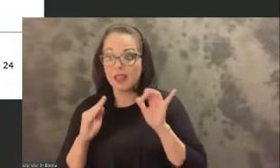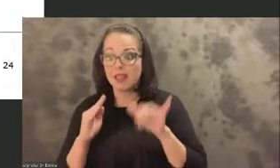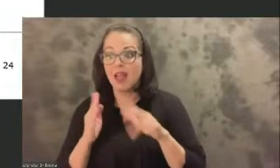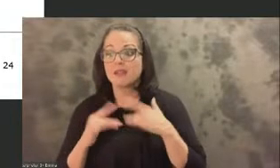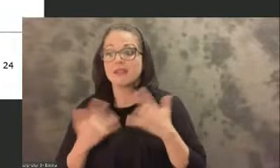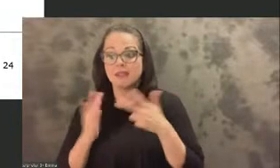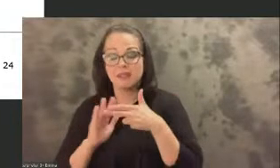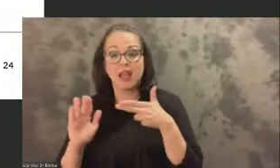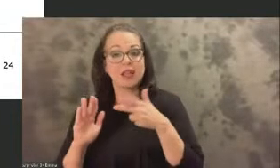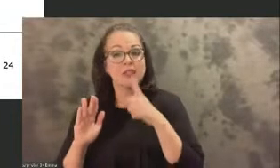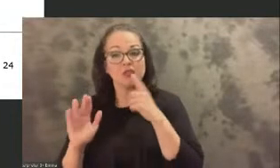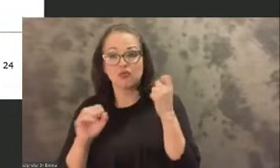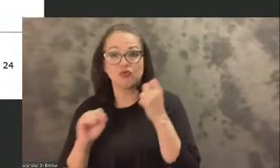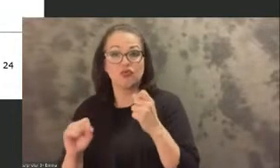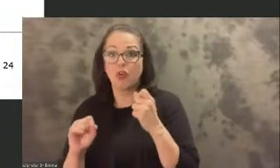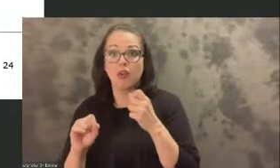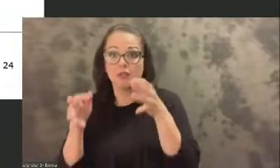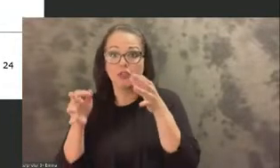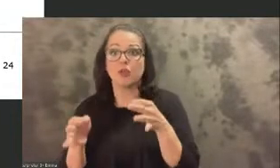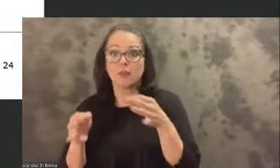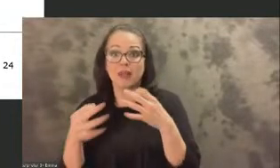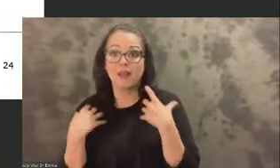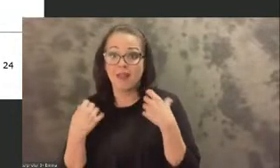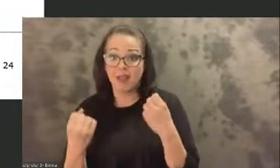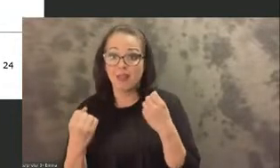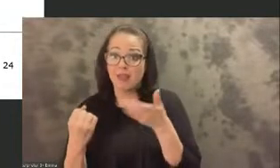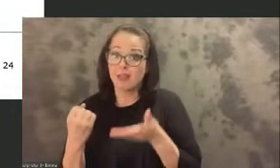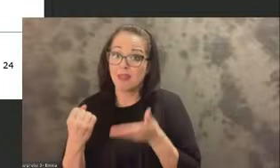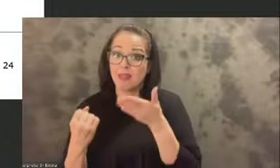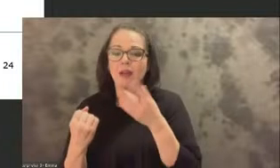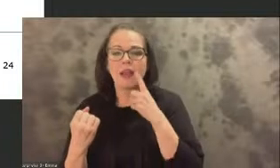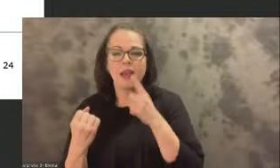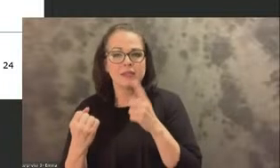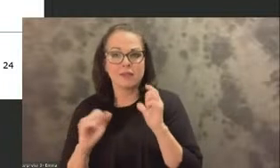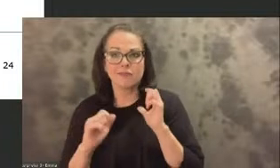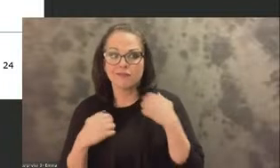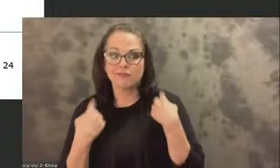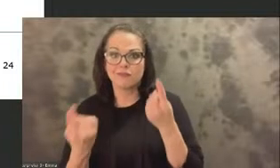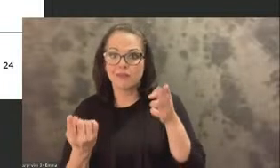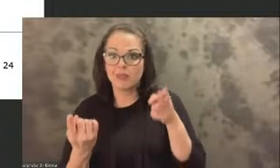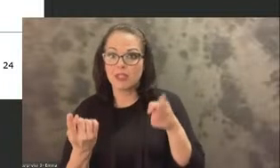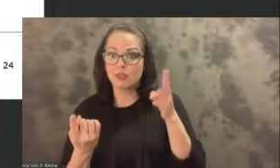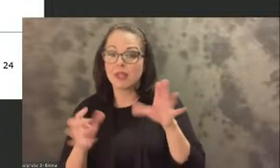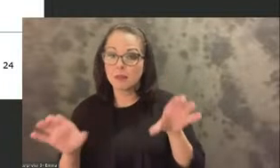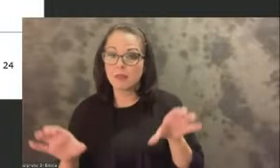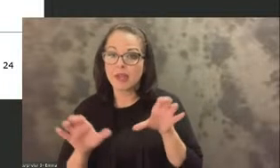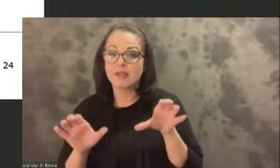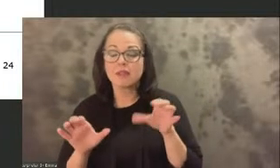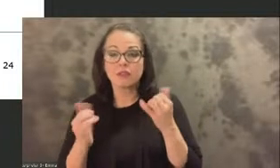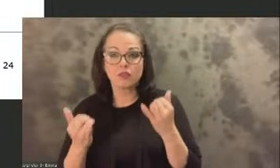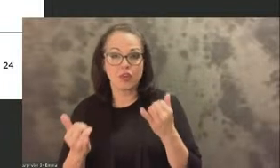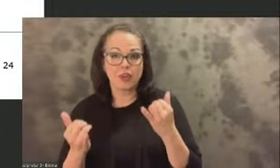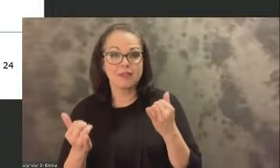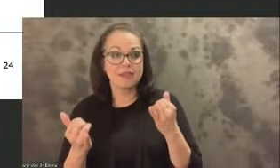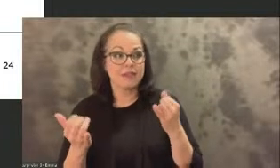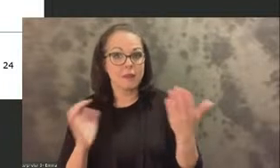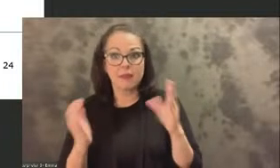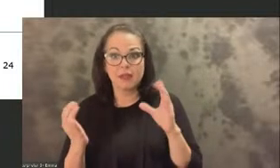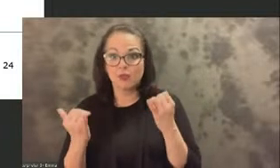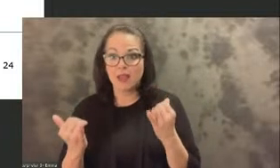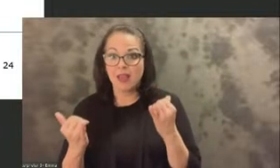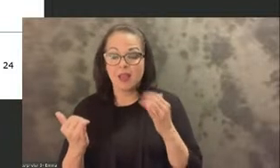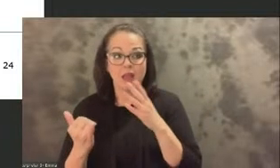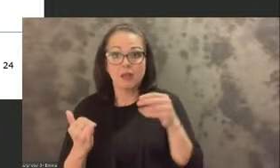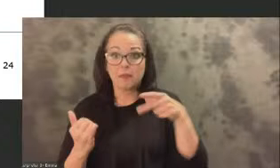social determinants of health. And based on the history and current practices, people of